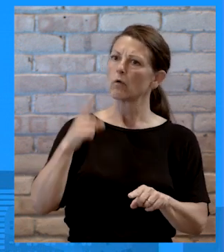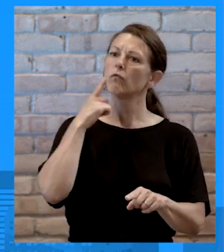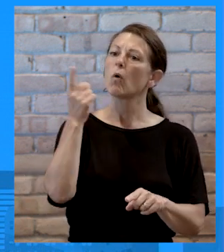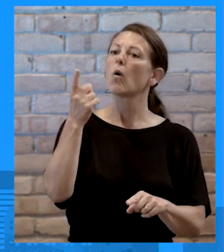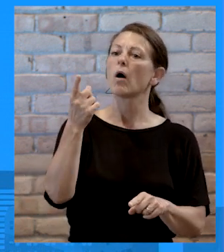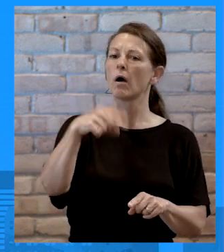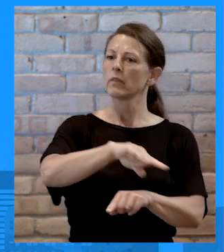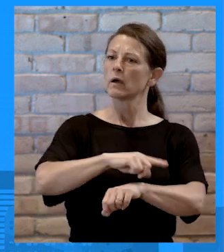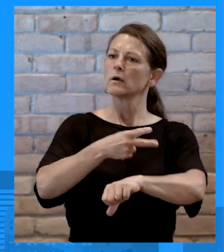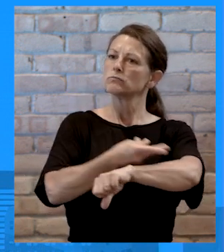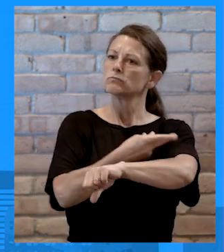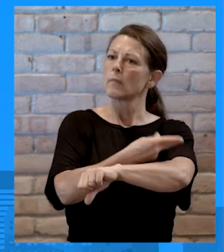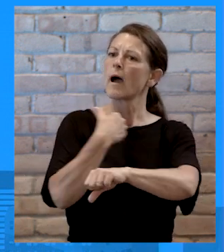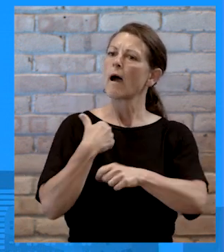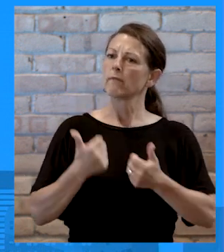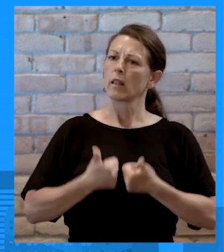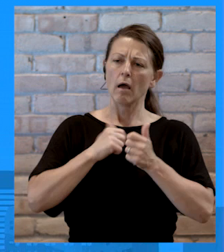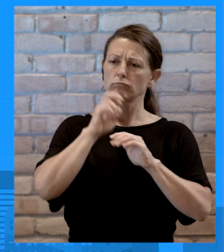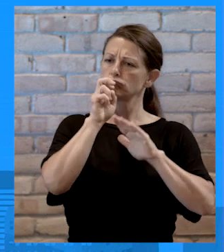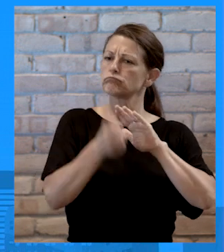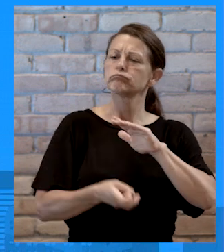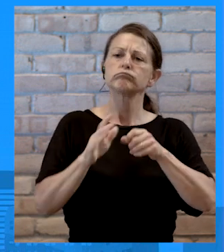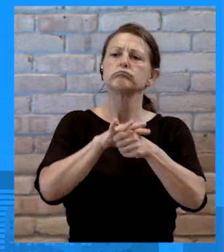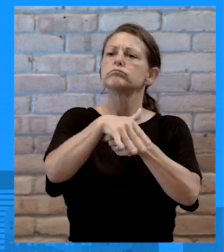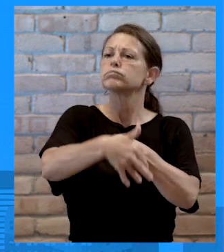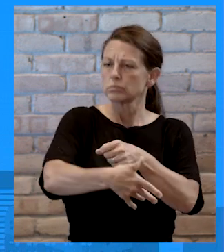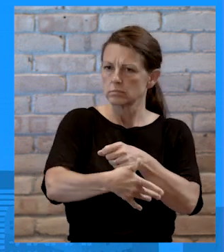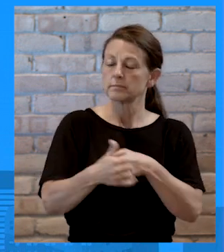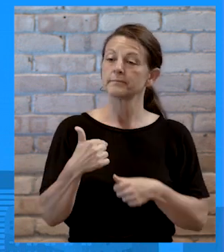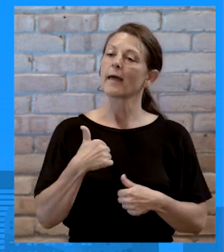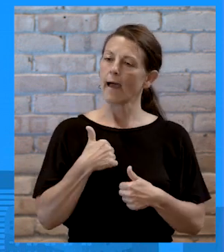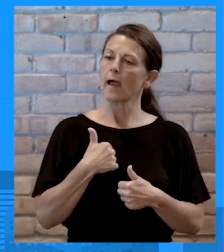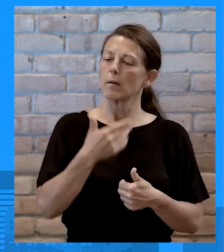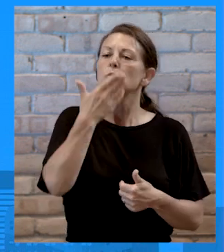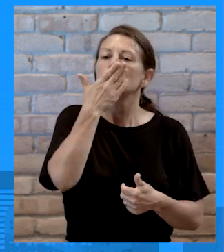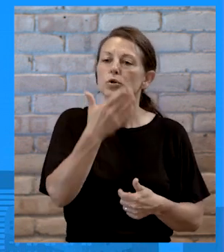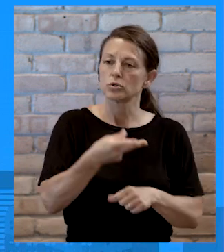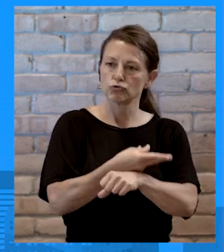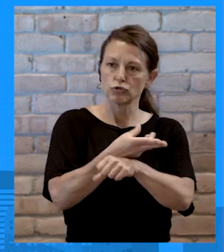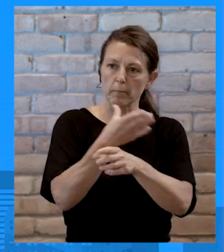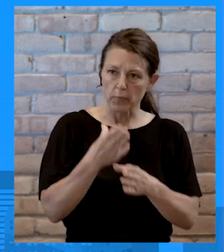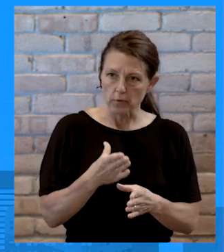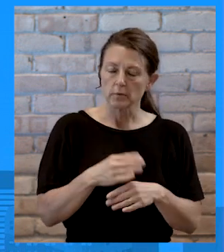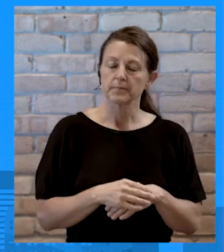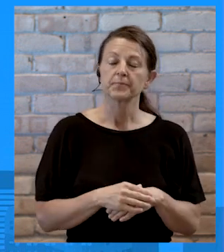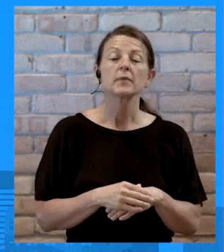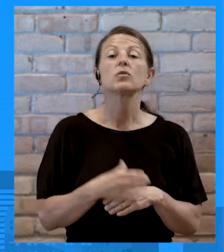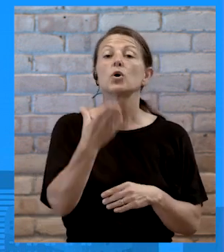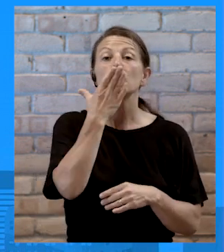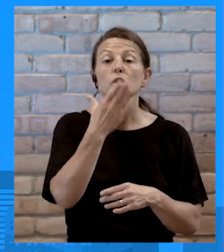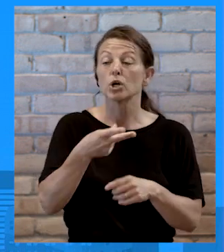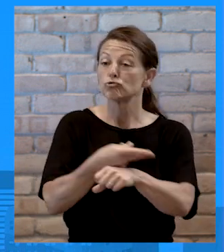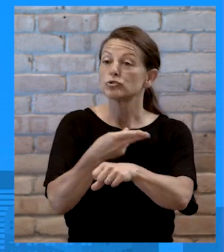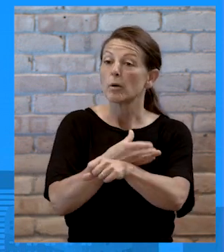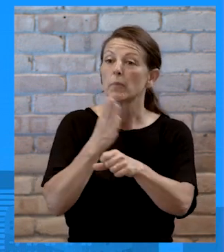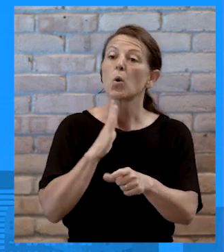life and have it to the full. I am the good shepherd. The good shepherd lays down his life for